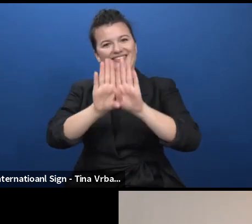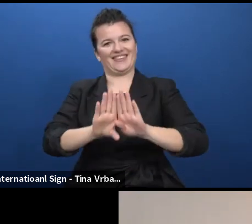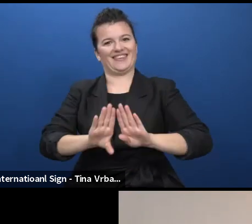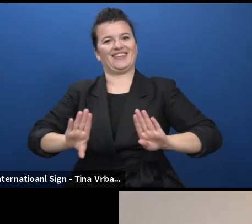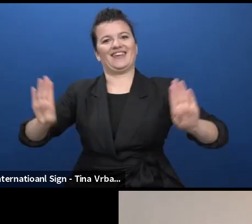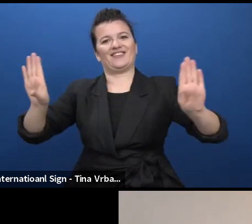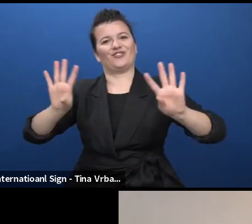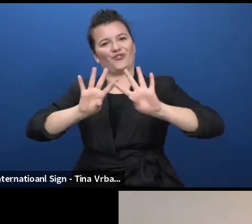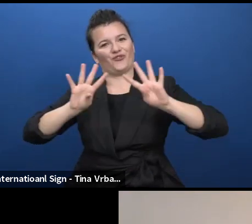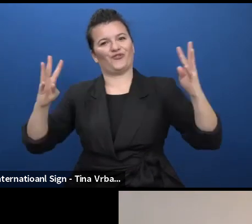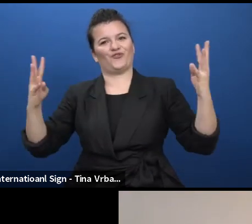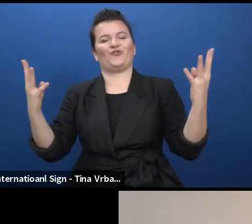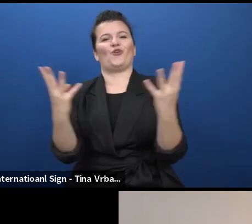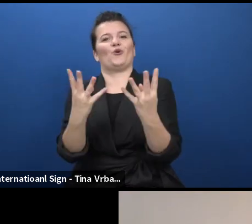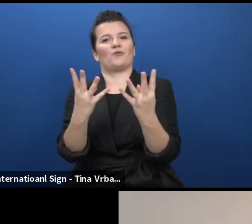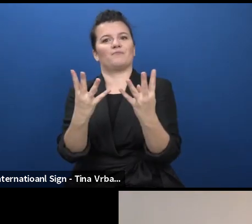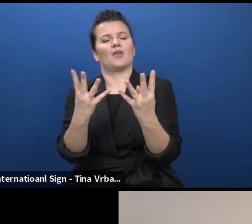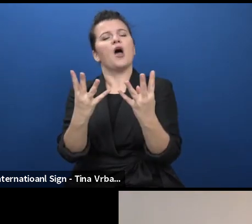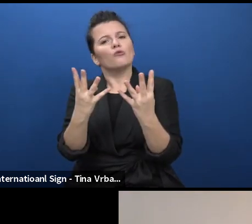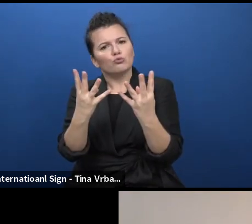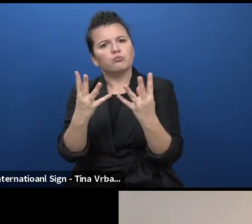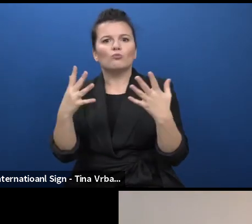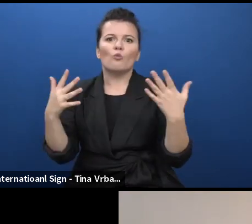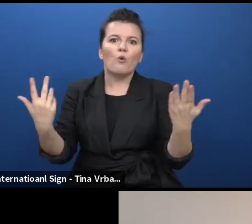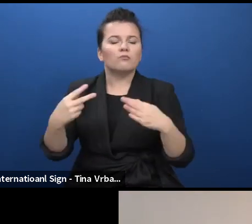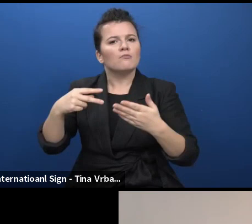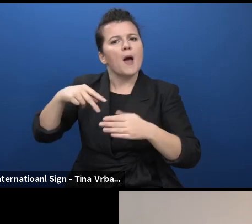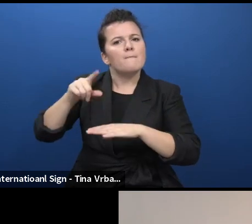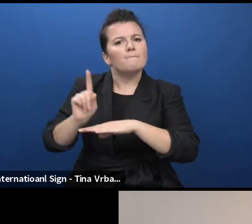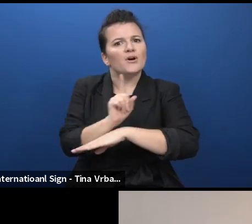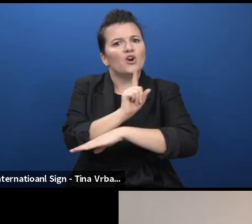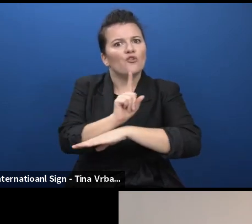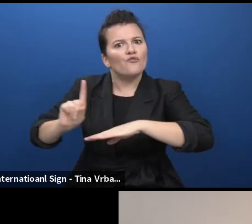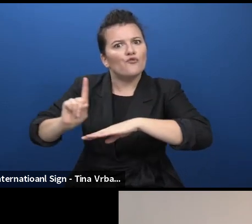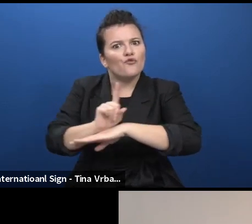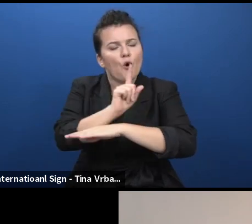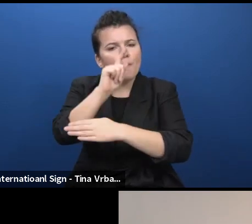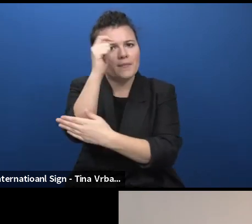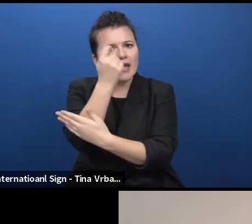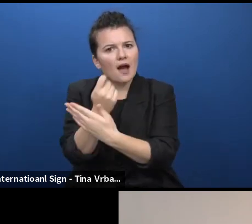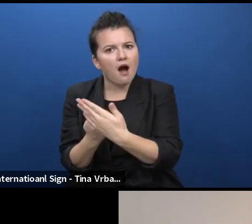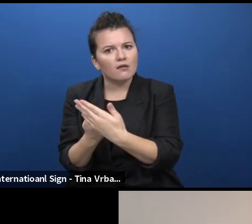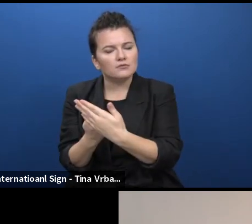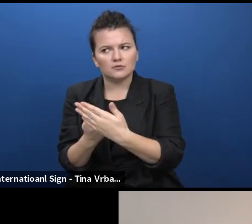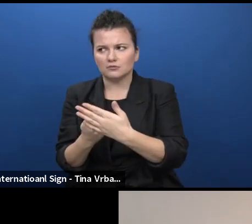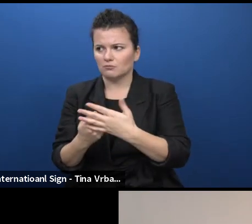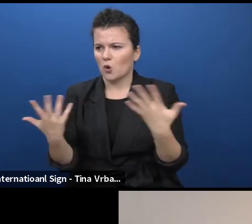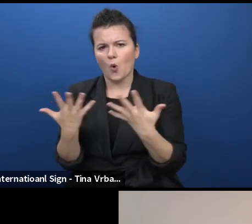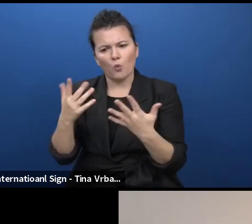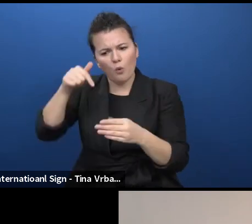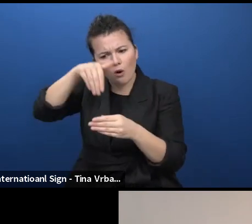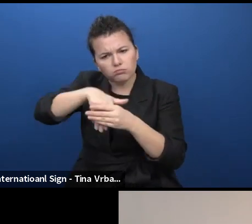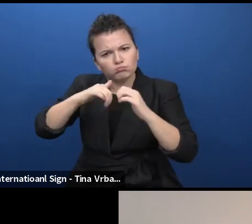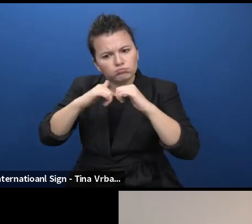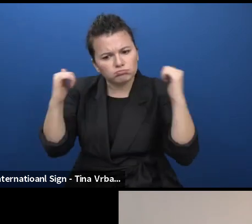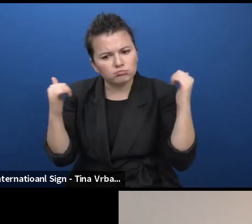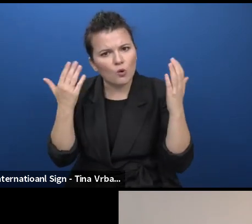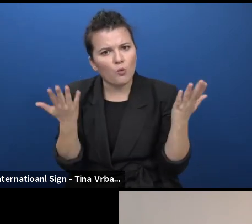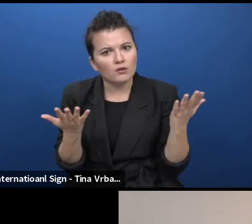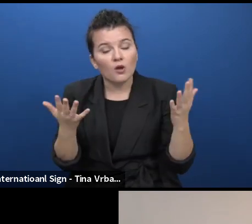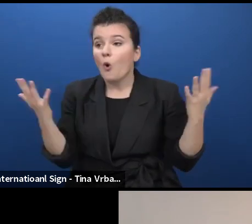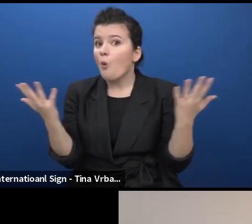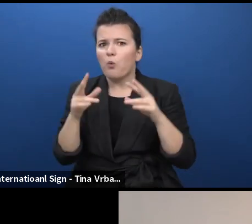focus. What is it supposed to be? Why are we here? What are the main topics? Well,